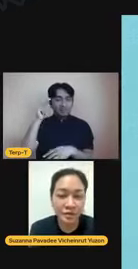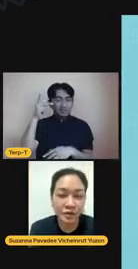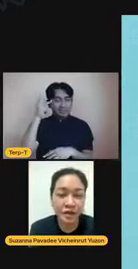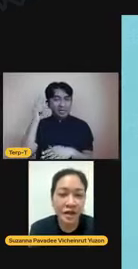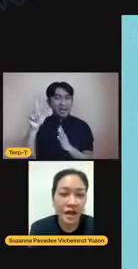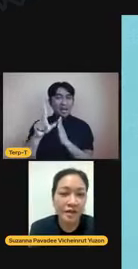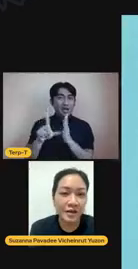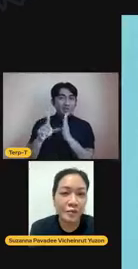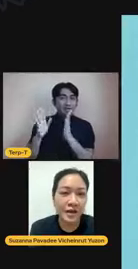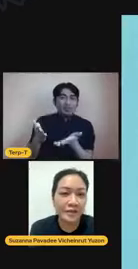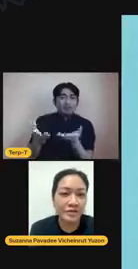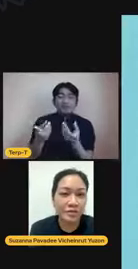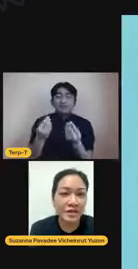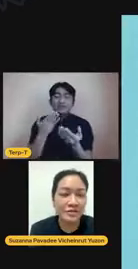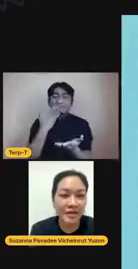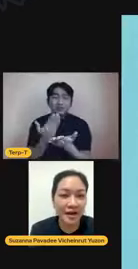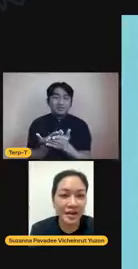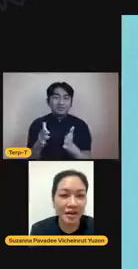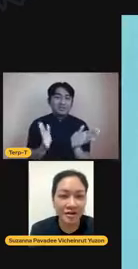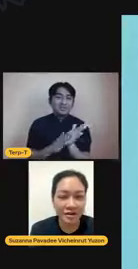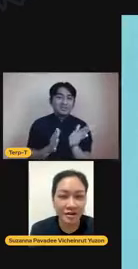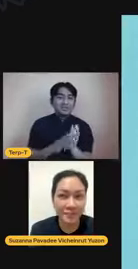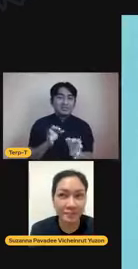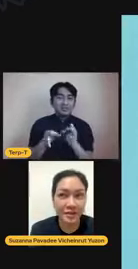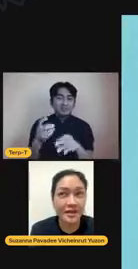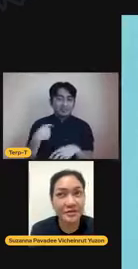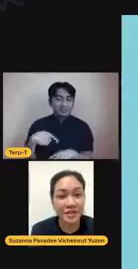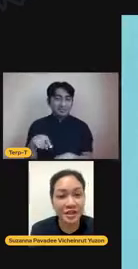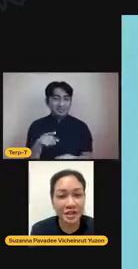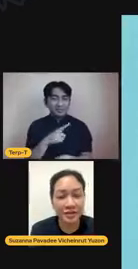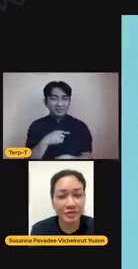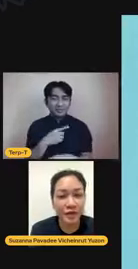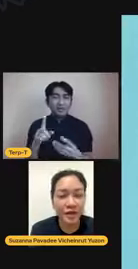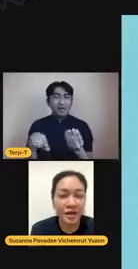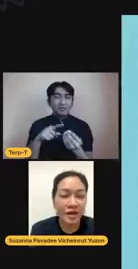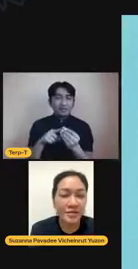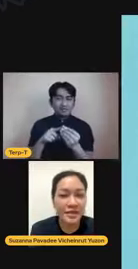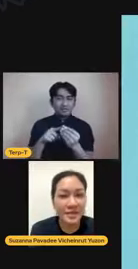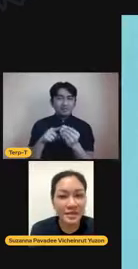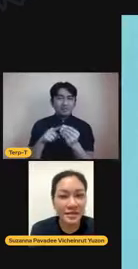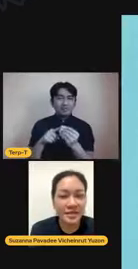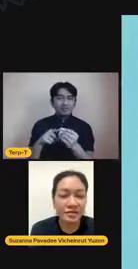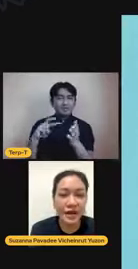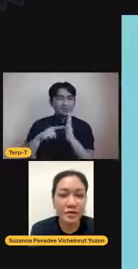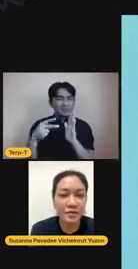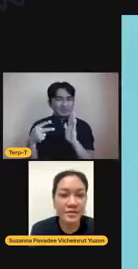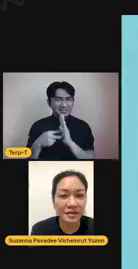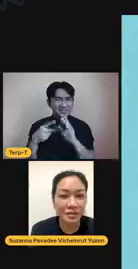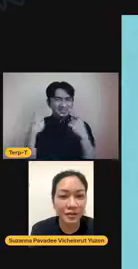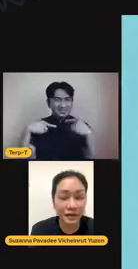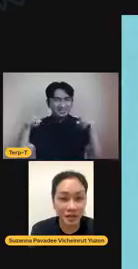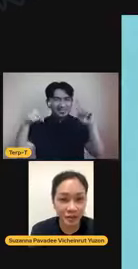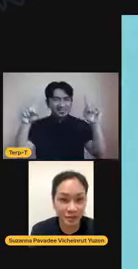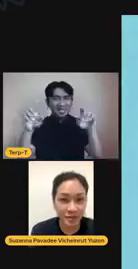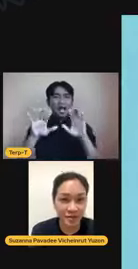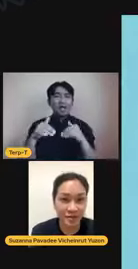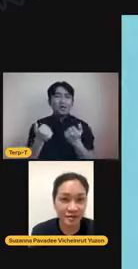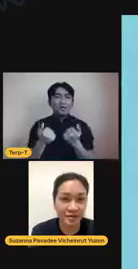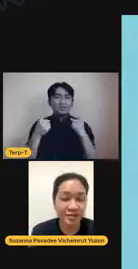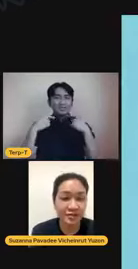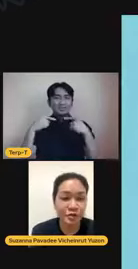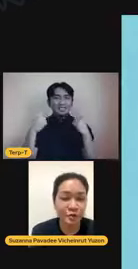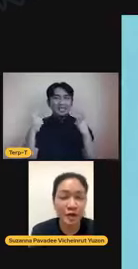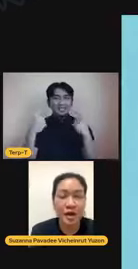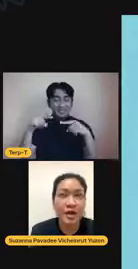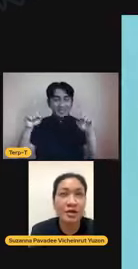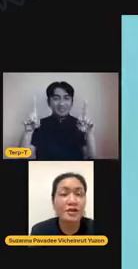well in school, we have to redefine our definition of what success is, and how do we celebrate each person and